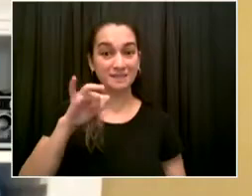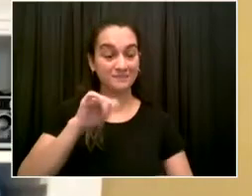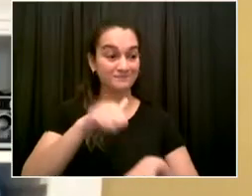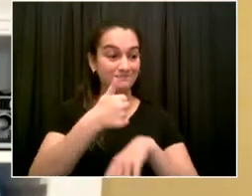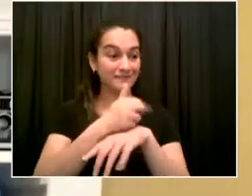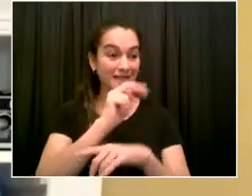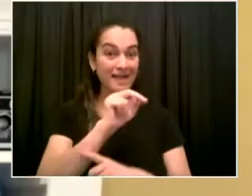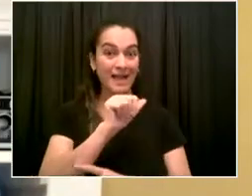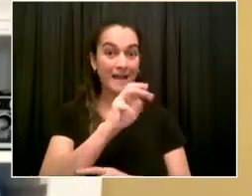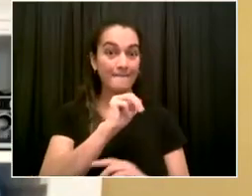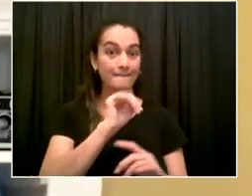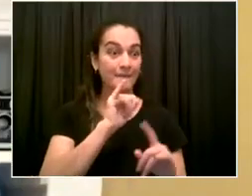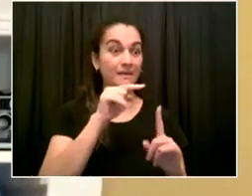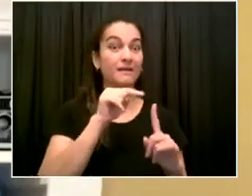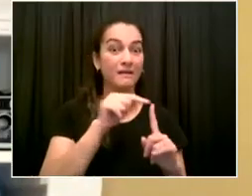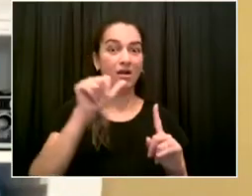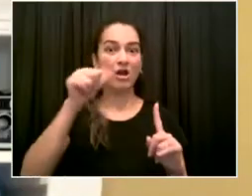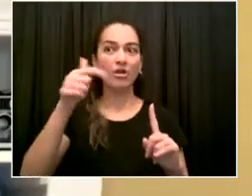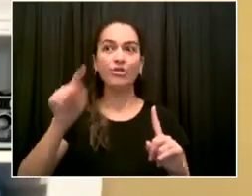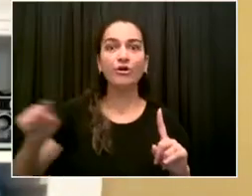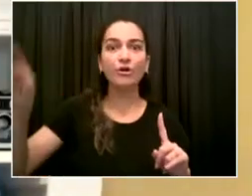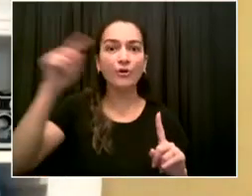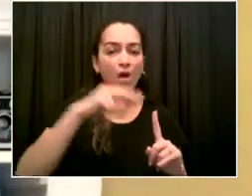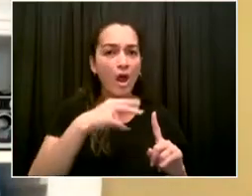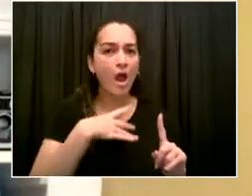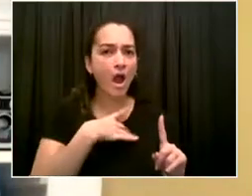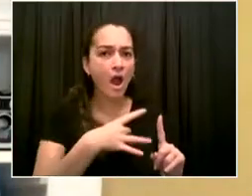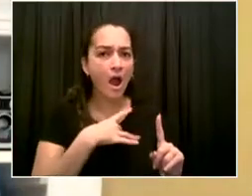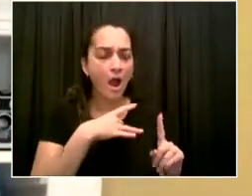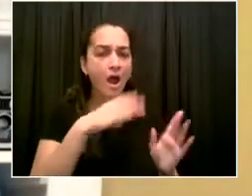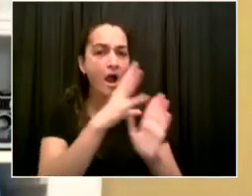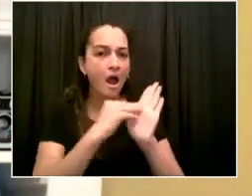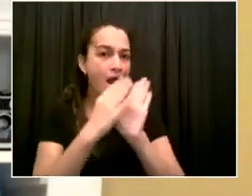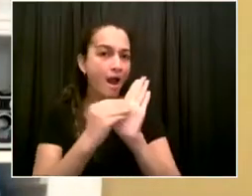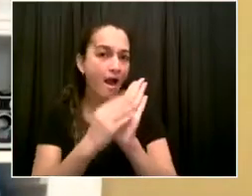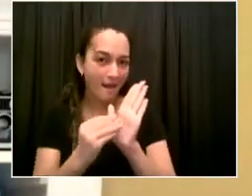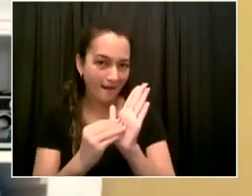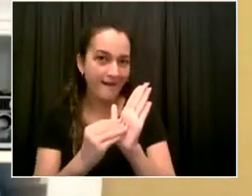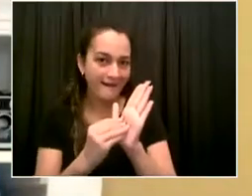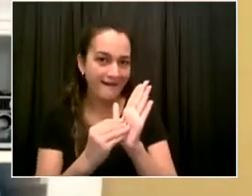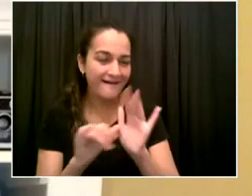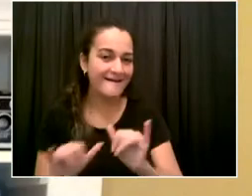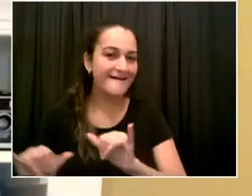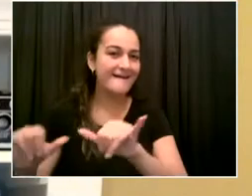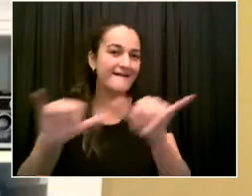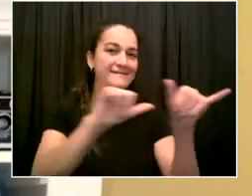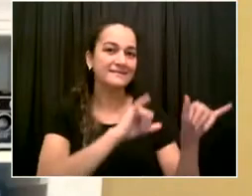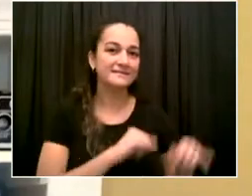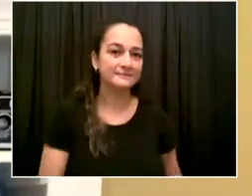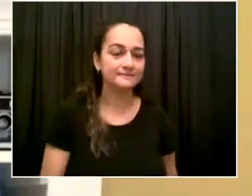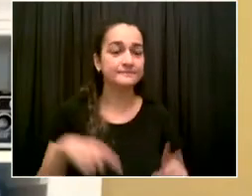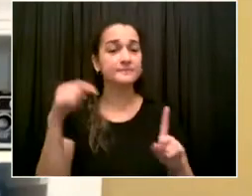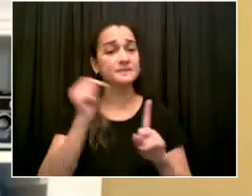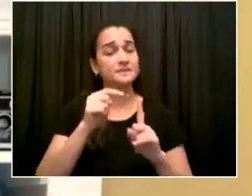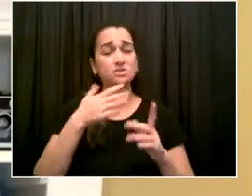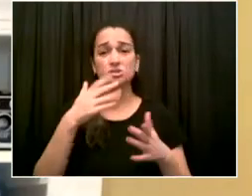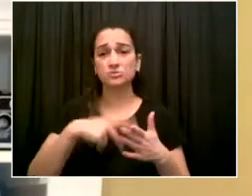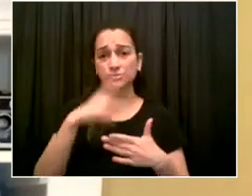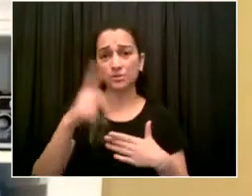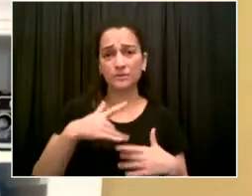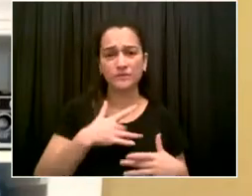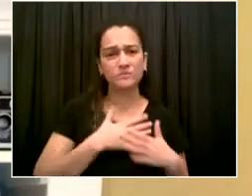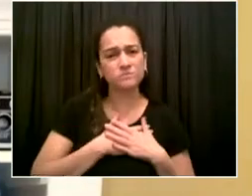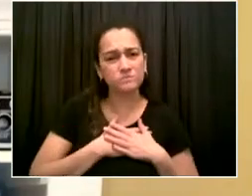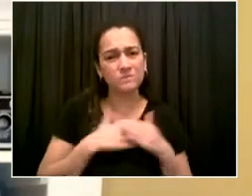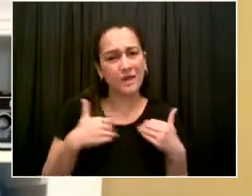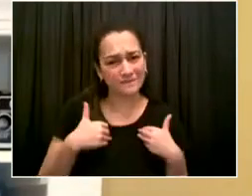demonstrating is your care. And as you illustrated, First Lady's been involved and you guys have been involved for 8 years in this work